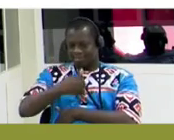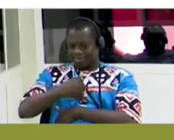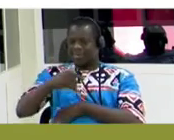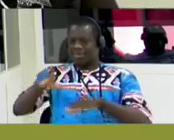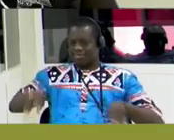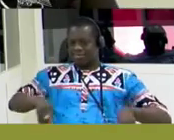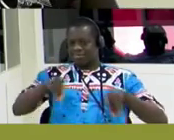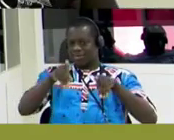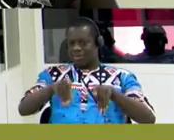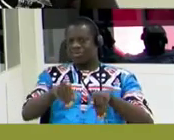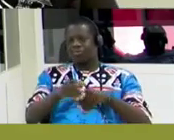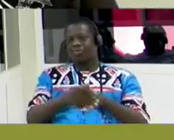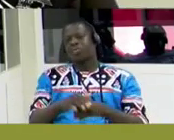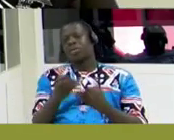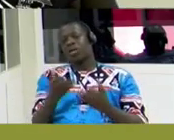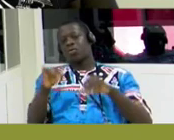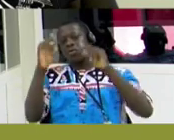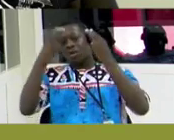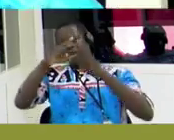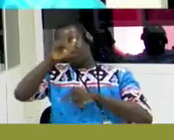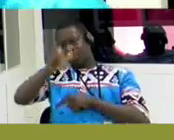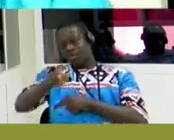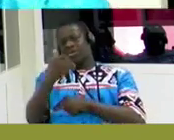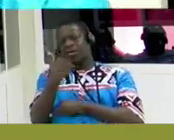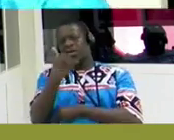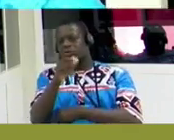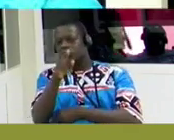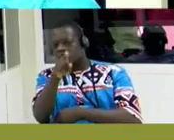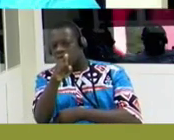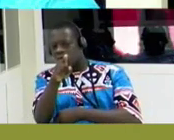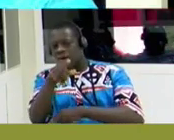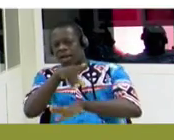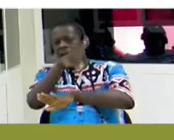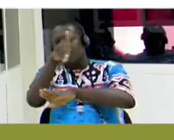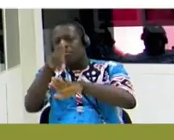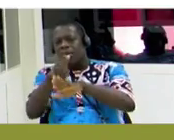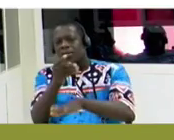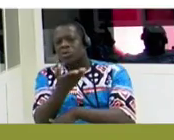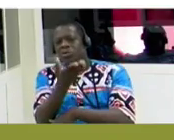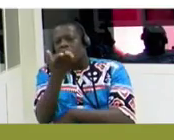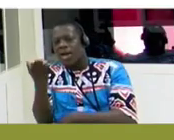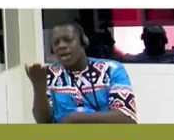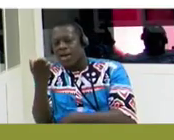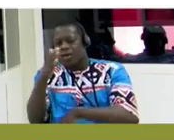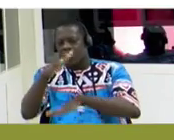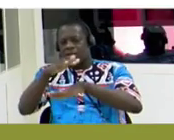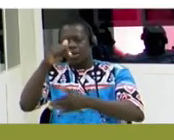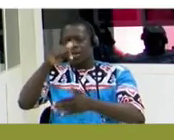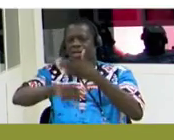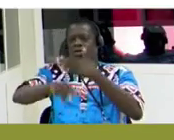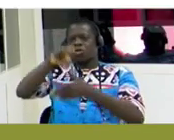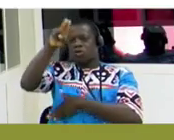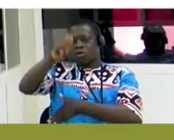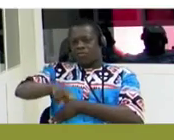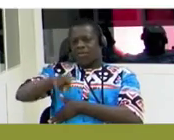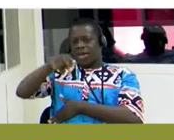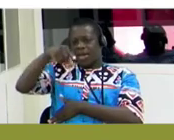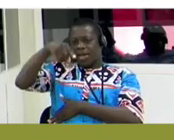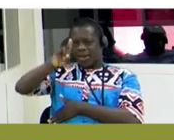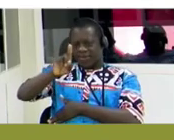Where were you in November 11? November 11, I was at the State Guard.